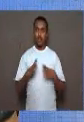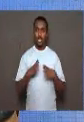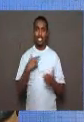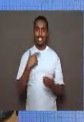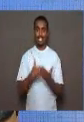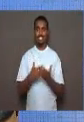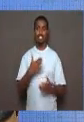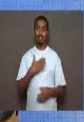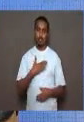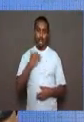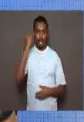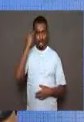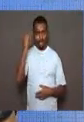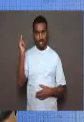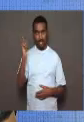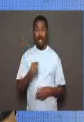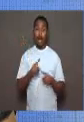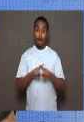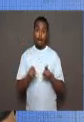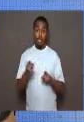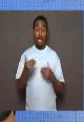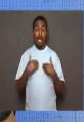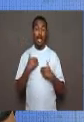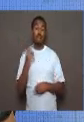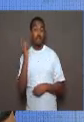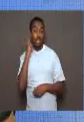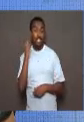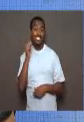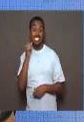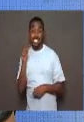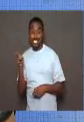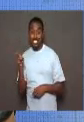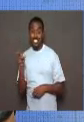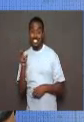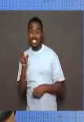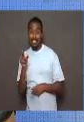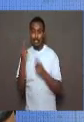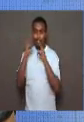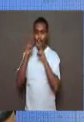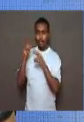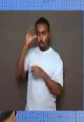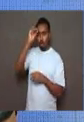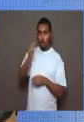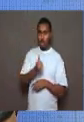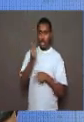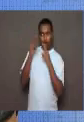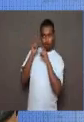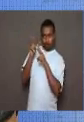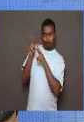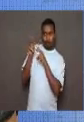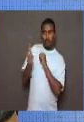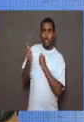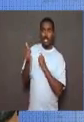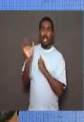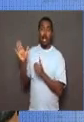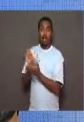Well, that is my idea, but I have heard that she is seeing a boy, another